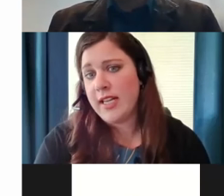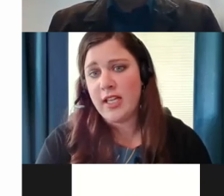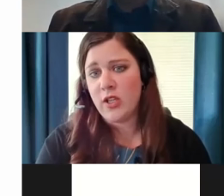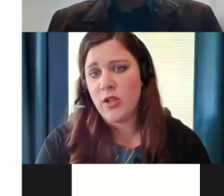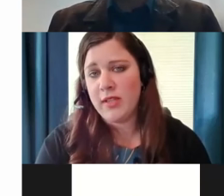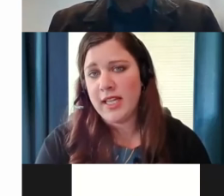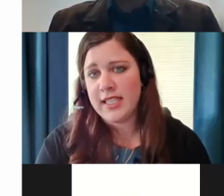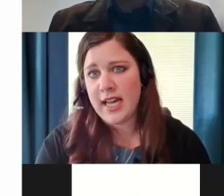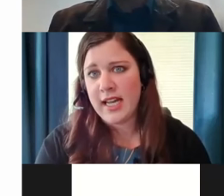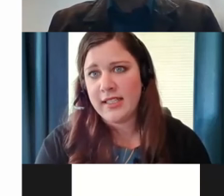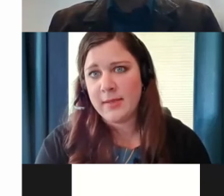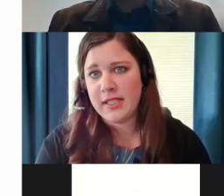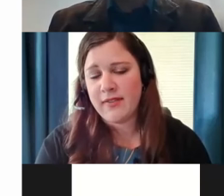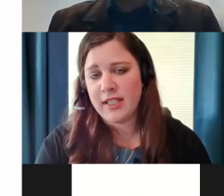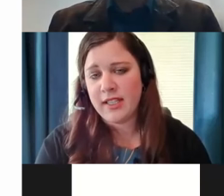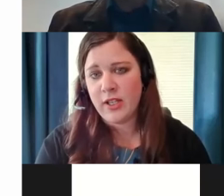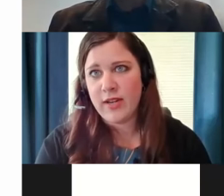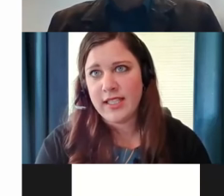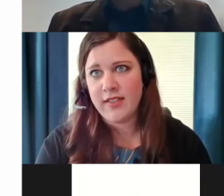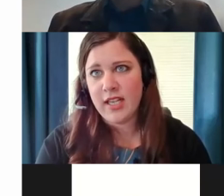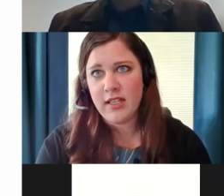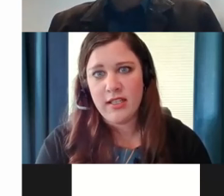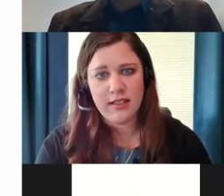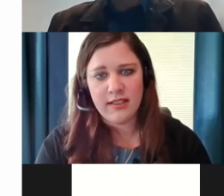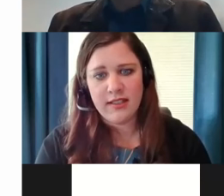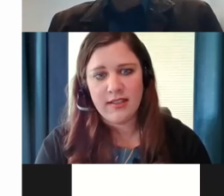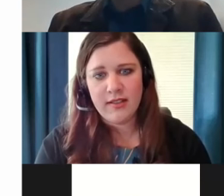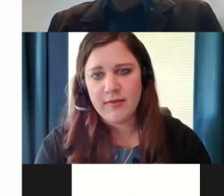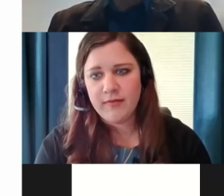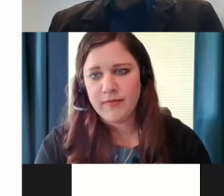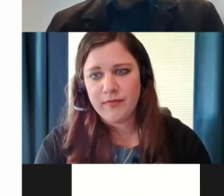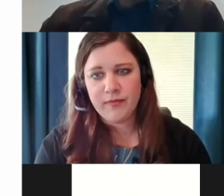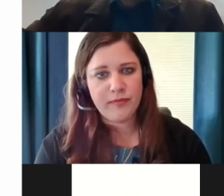Is there anything you would like to add specifically that you guys have done?